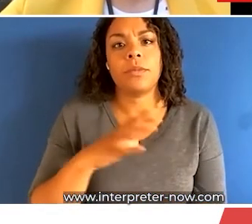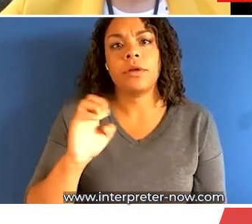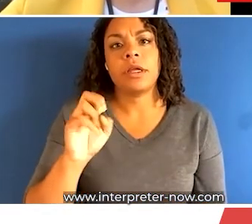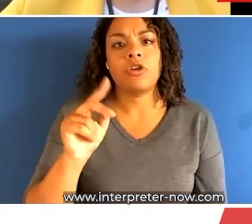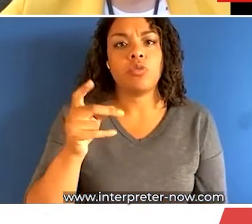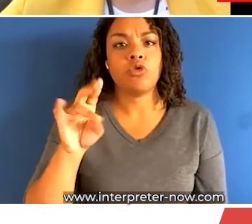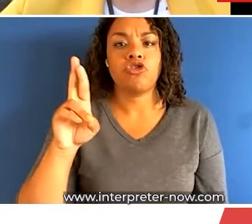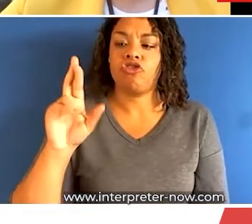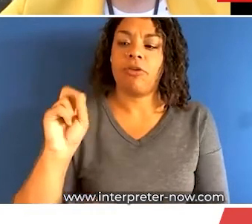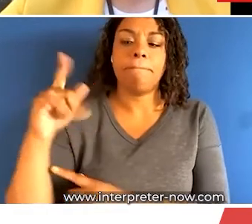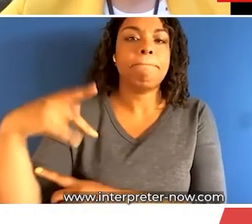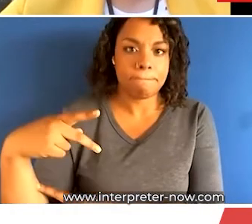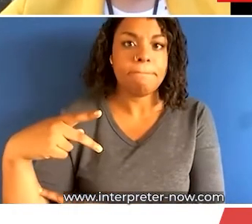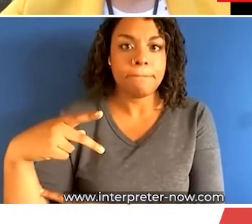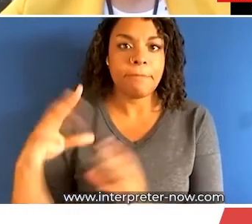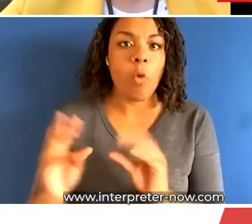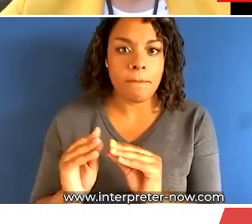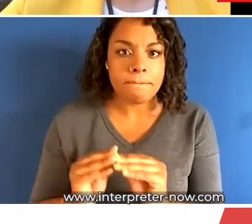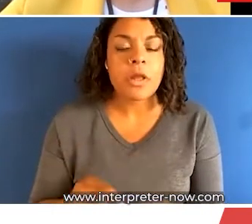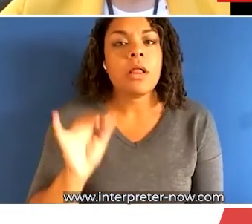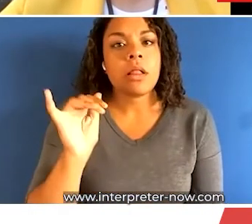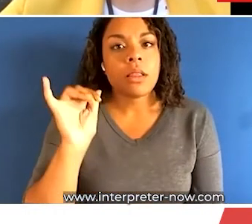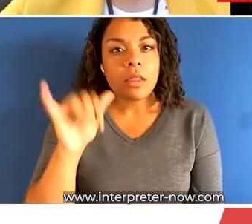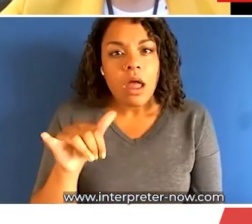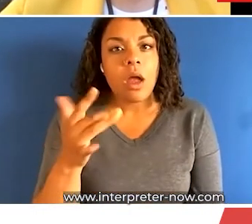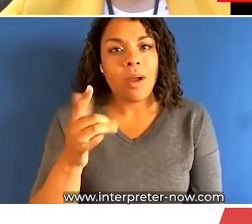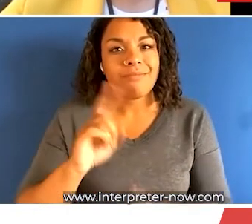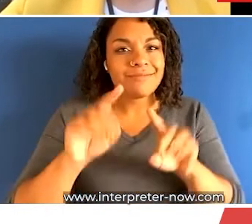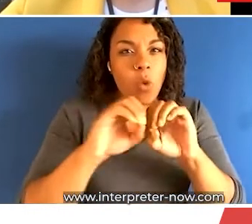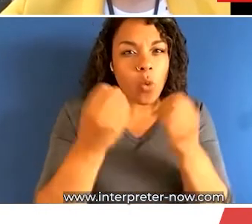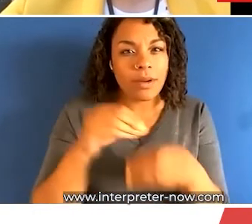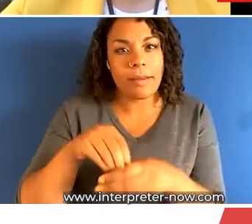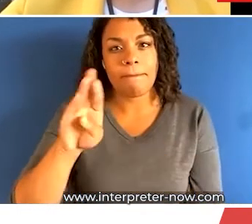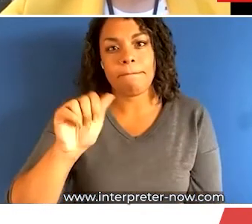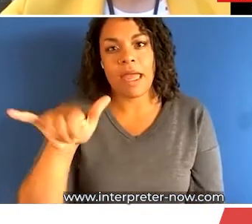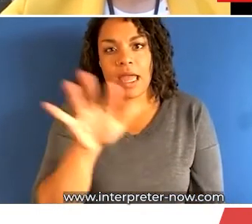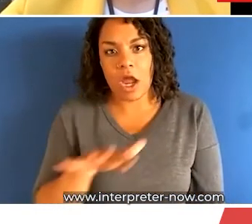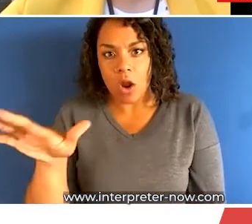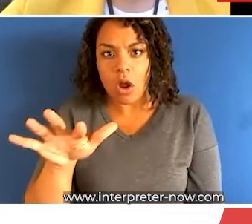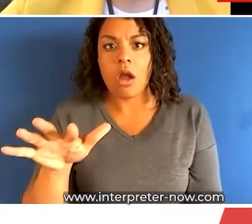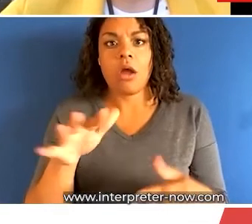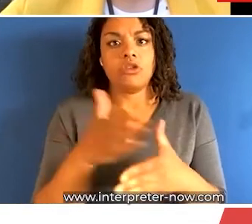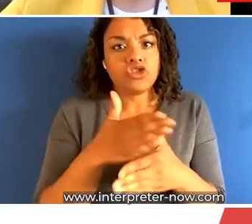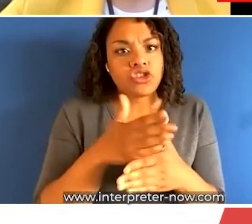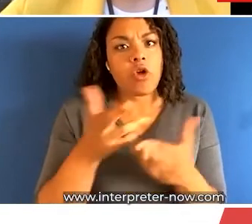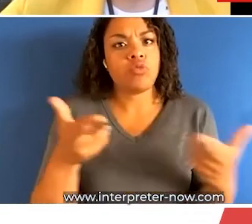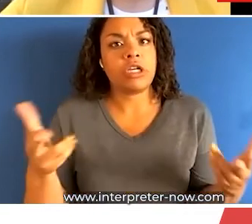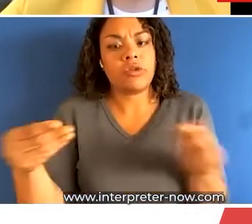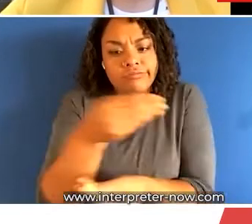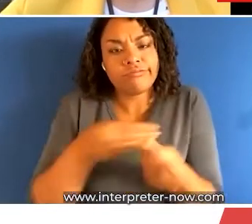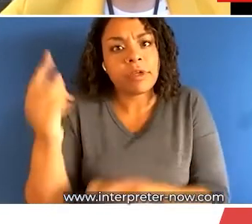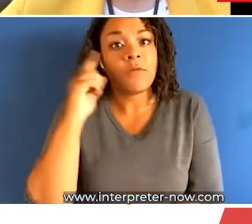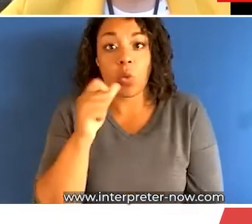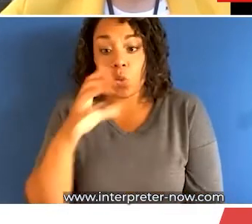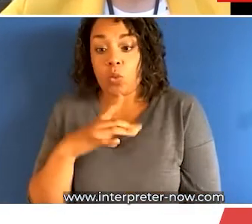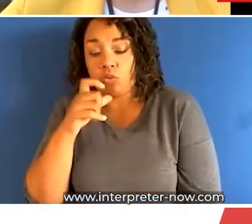Forum as a need to get all the organizations in the Bay Area to share resources, especially for women